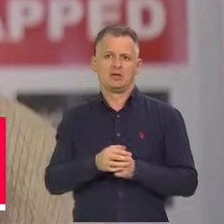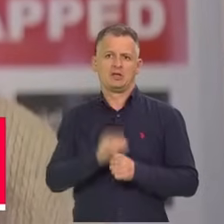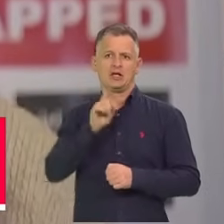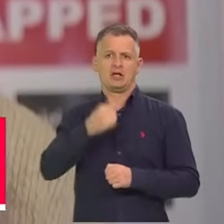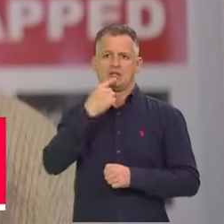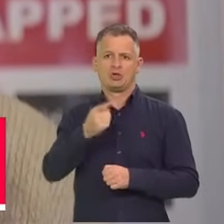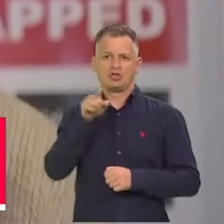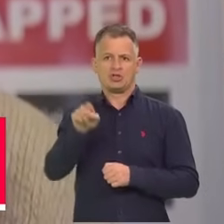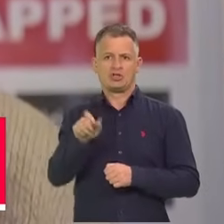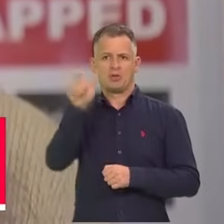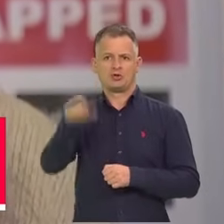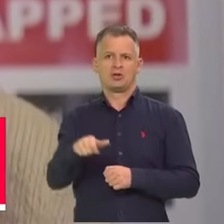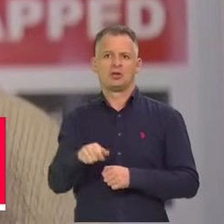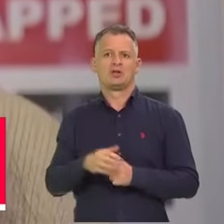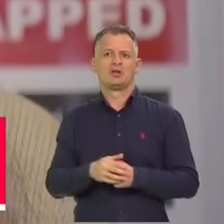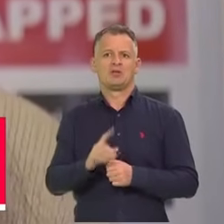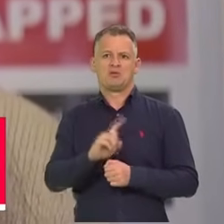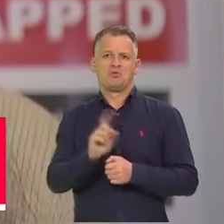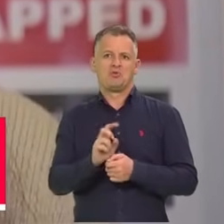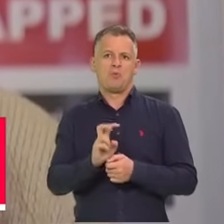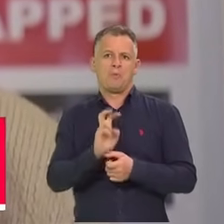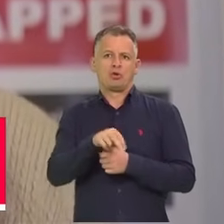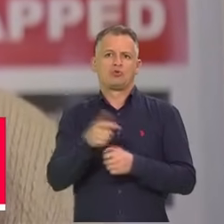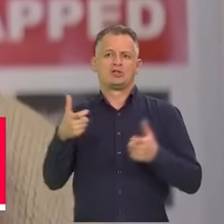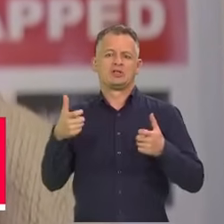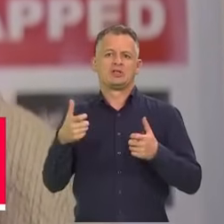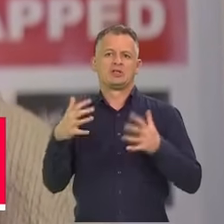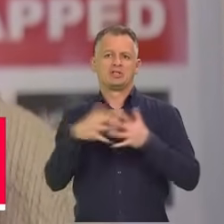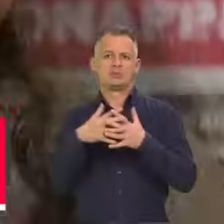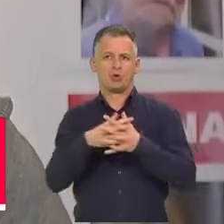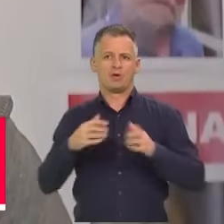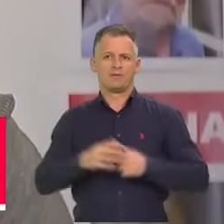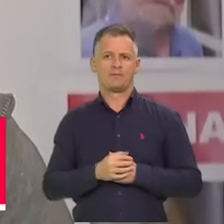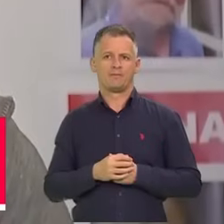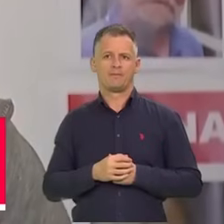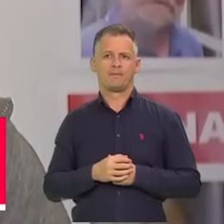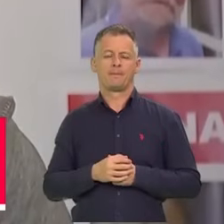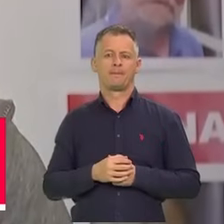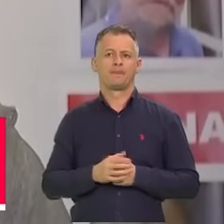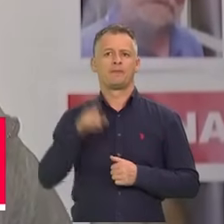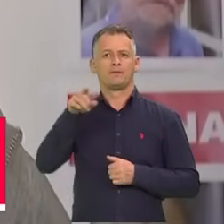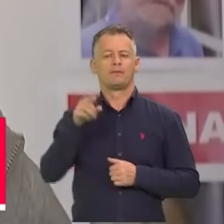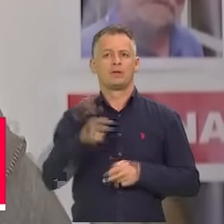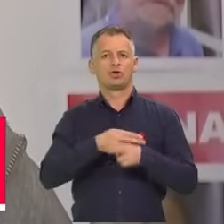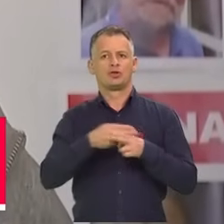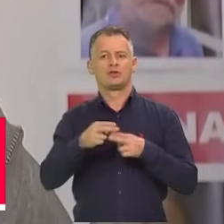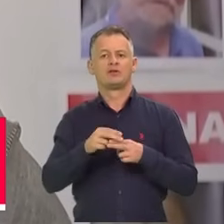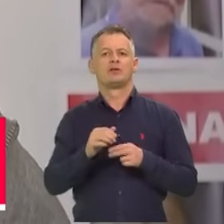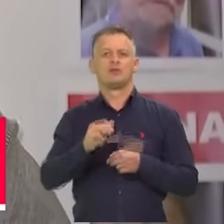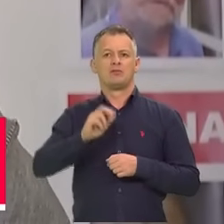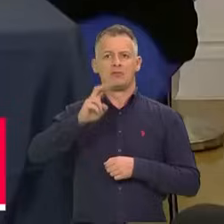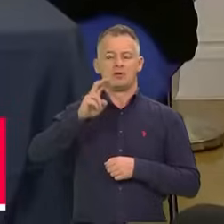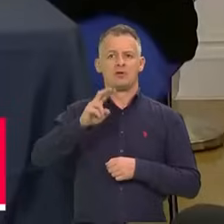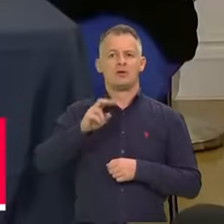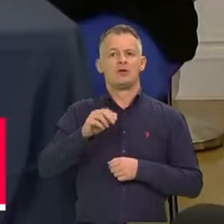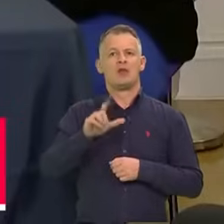But I would tell to them that those people are not part of this war and children should not be part of this war. David Bar este originar din Leeds, dar locuiește în